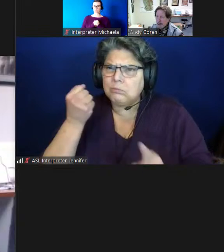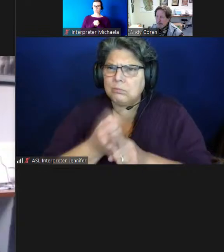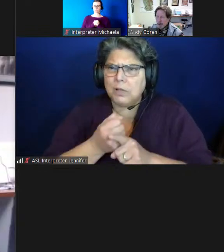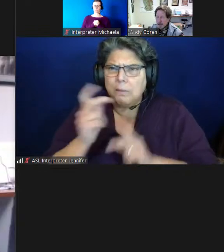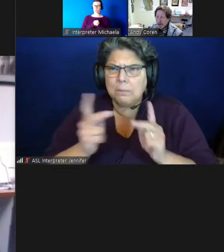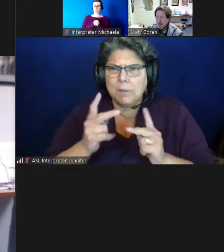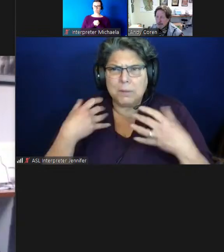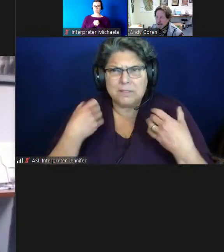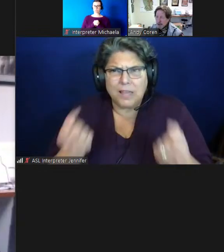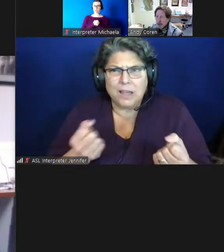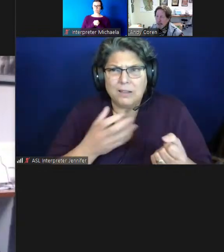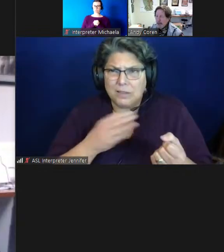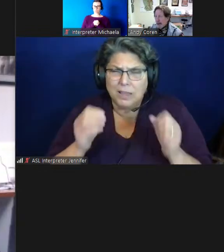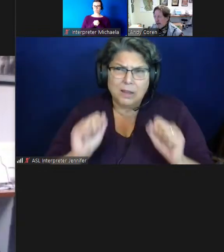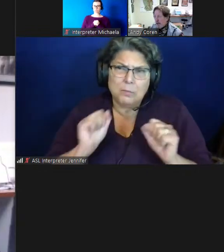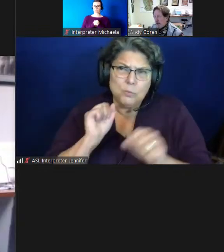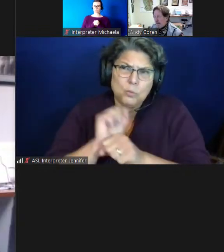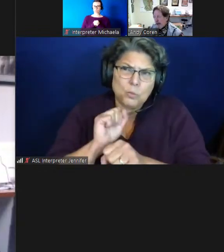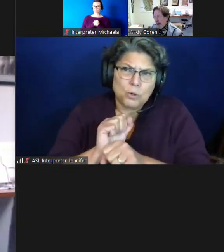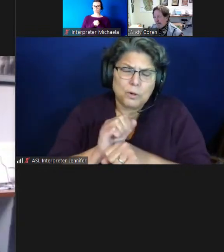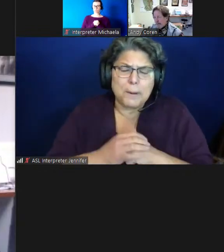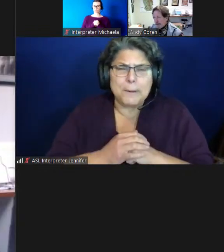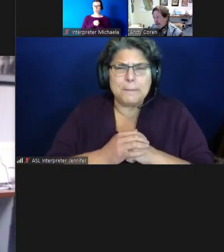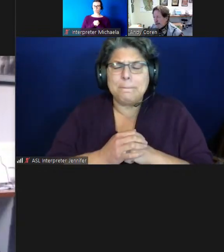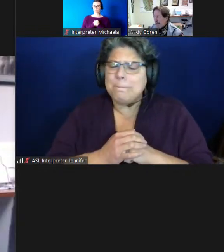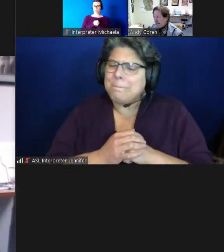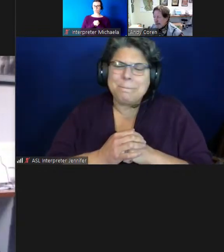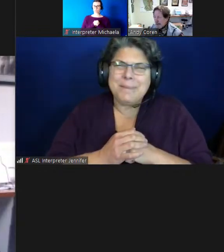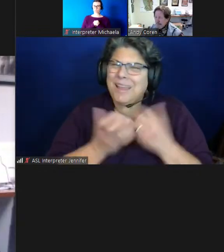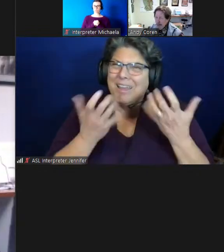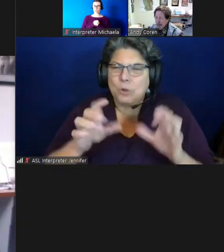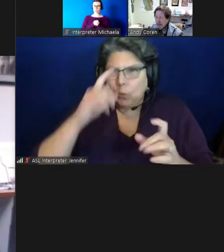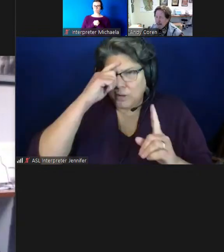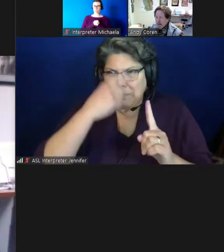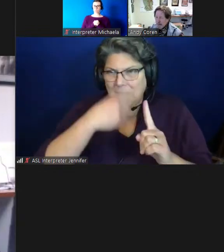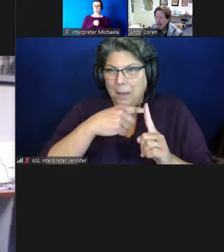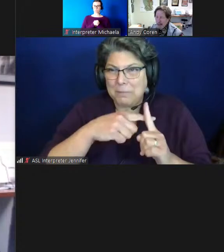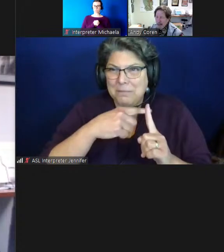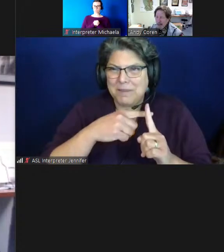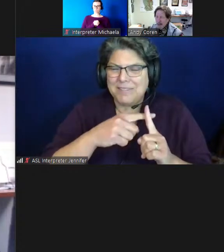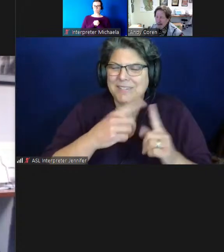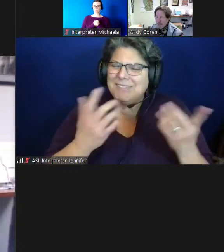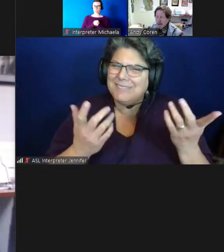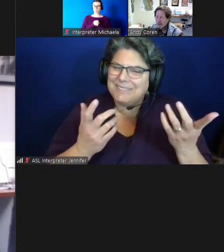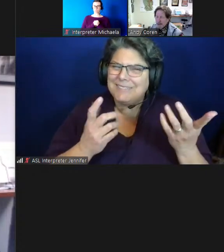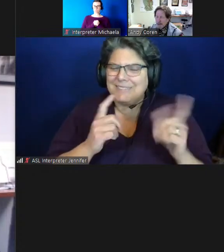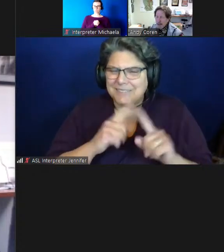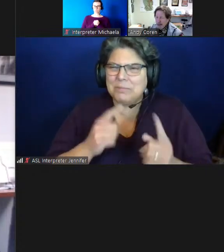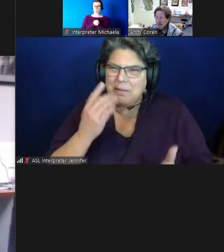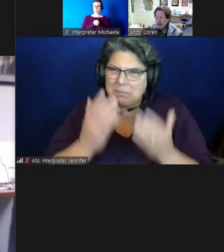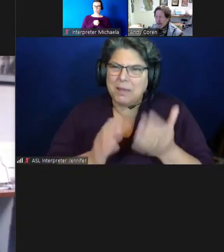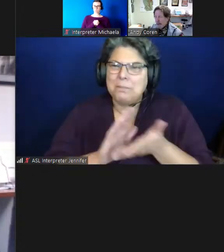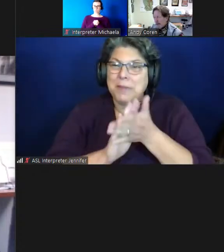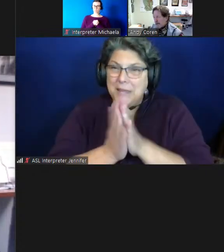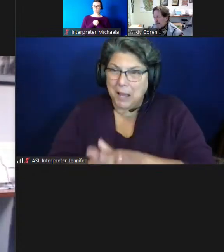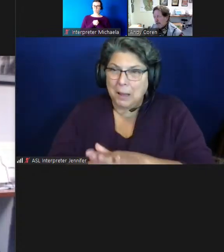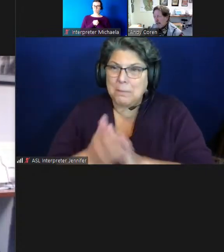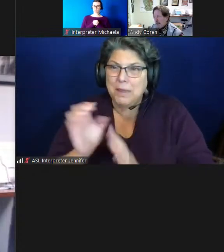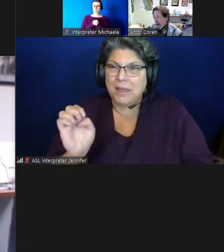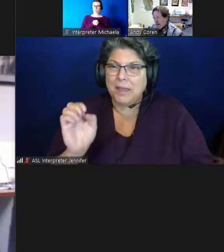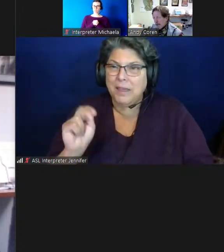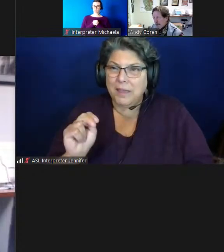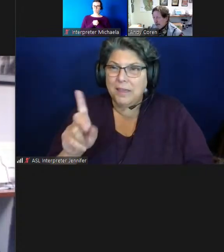and productivity. So I don't want to be optimistic, but it may develop into an endemic that